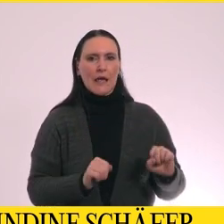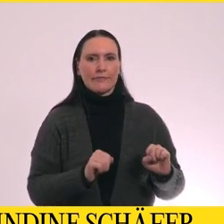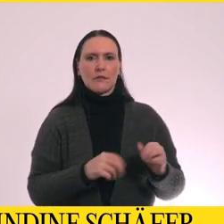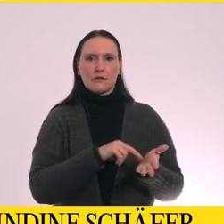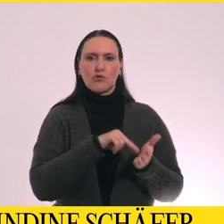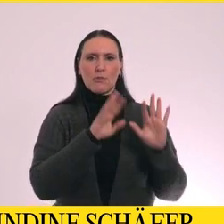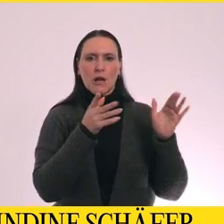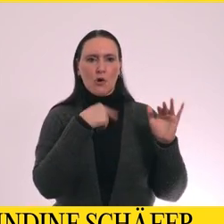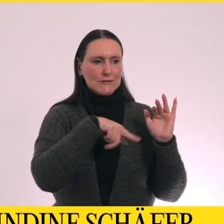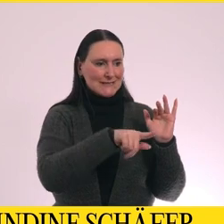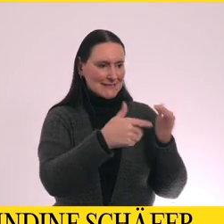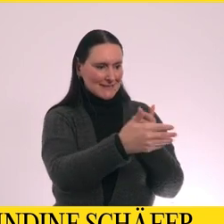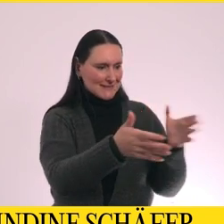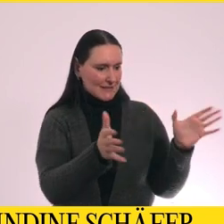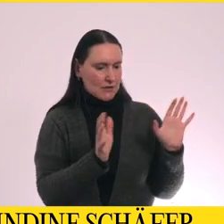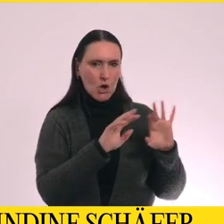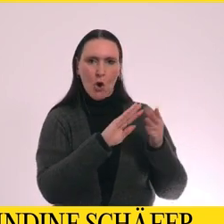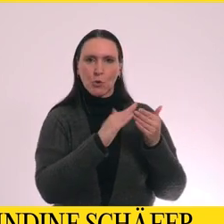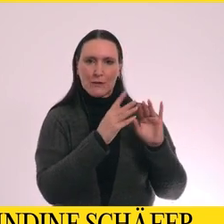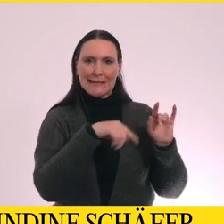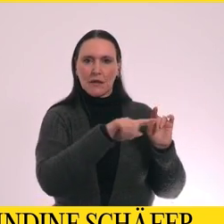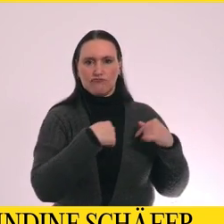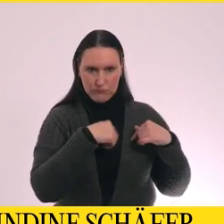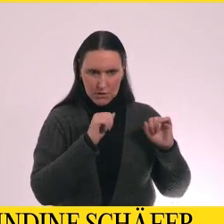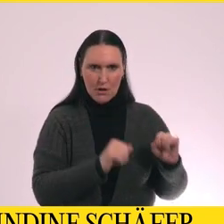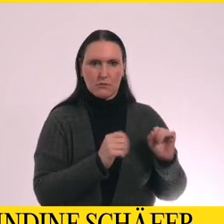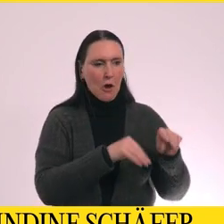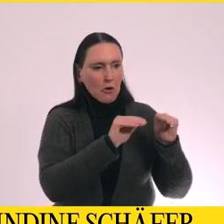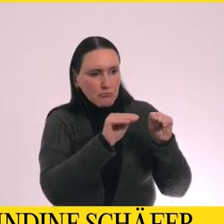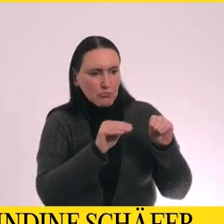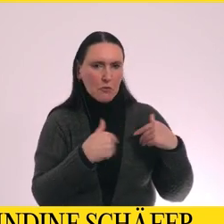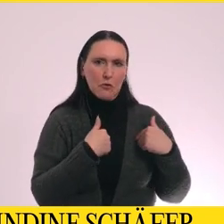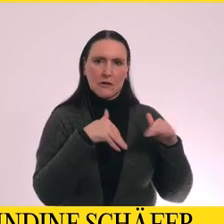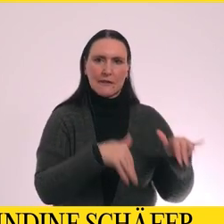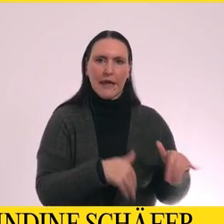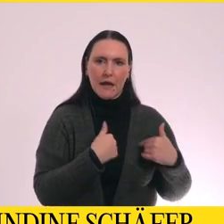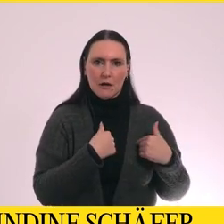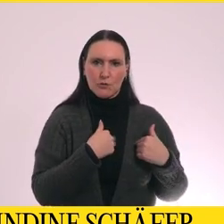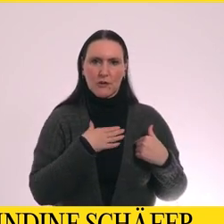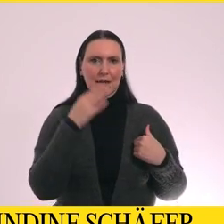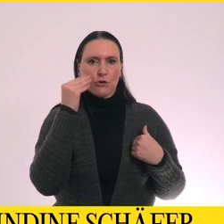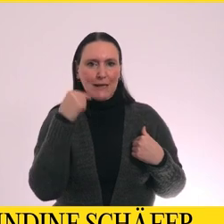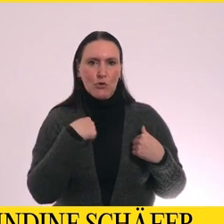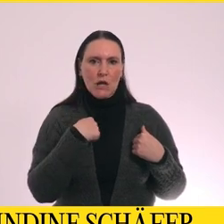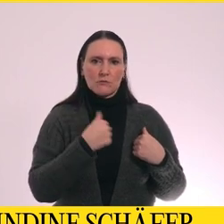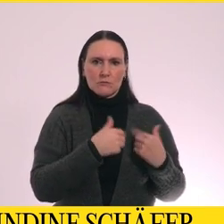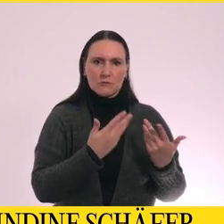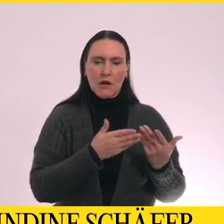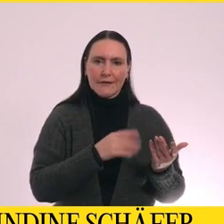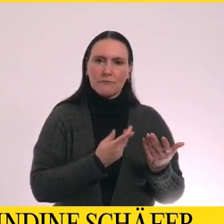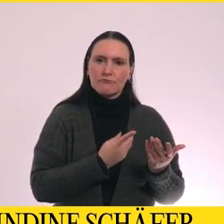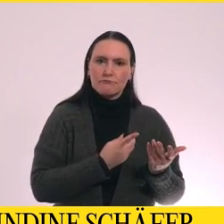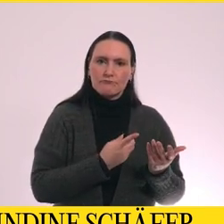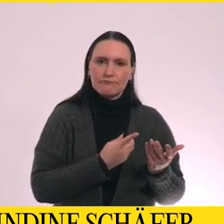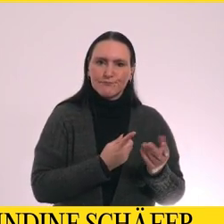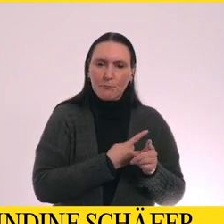being in whatever you are into and whatever you have been practicing or you are capable of practicing, rather than just focusing on